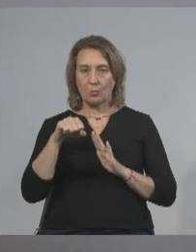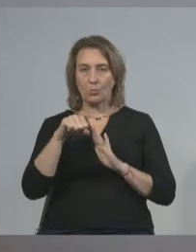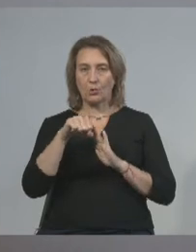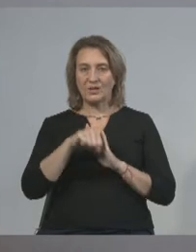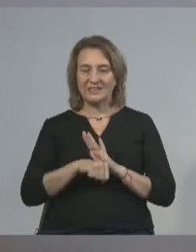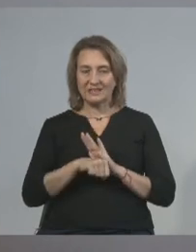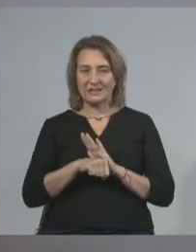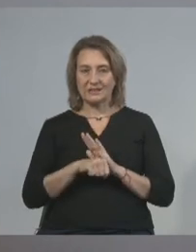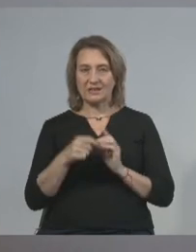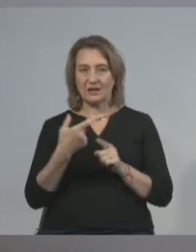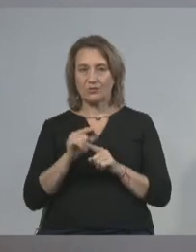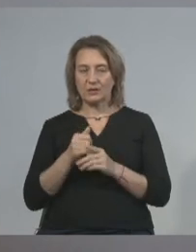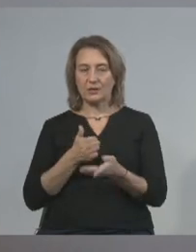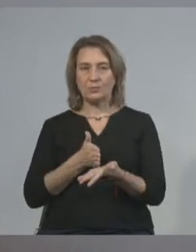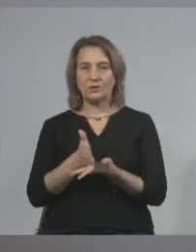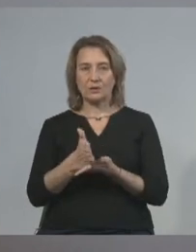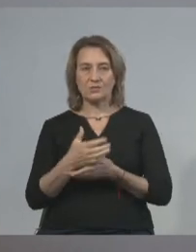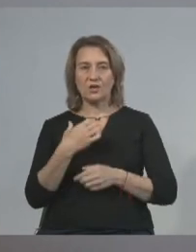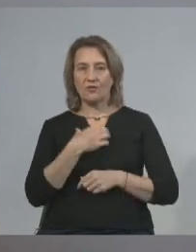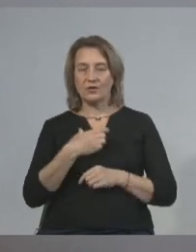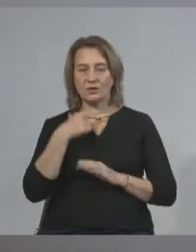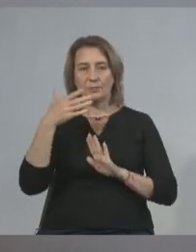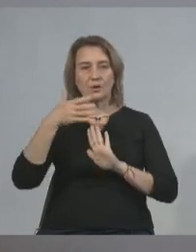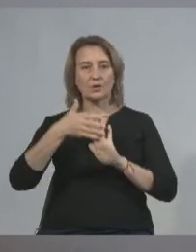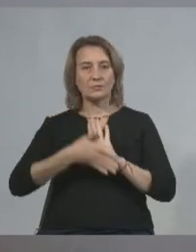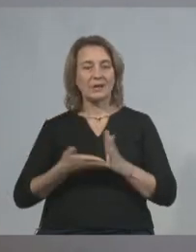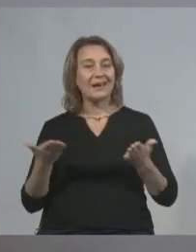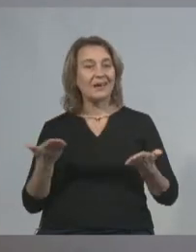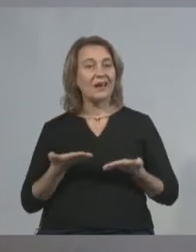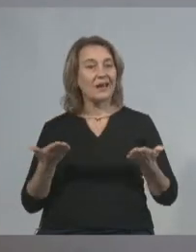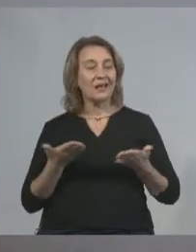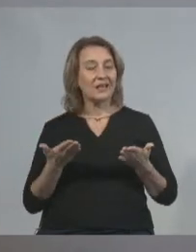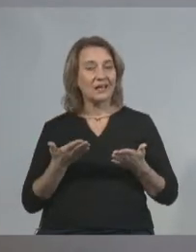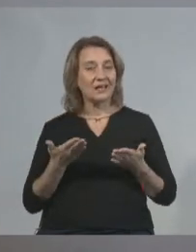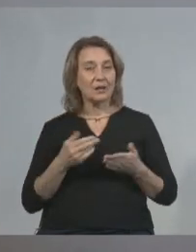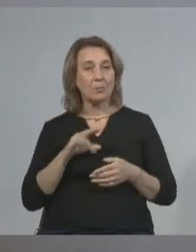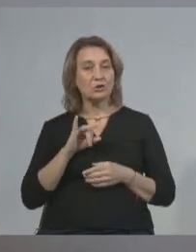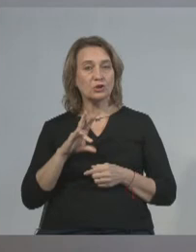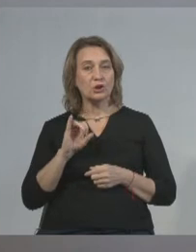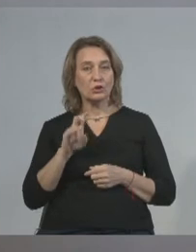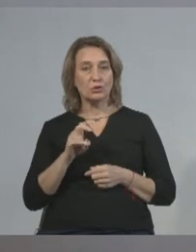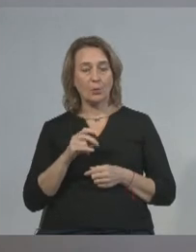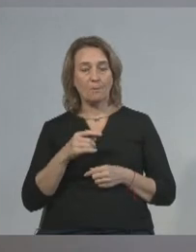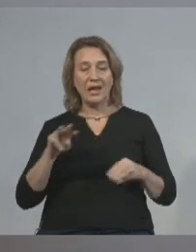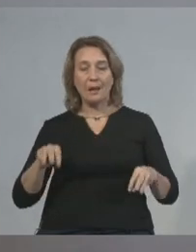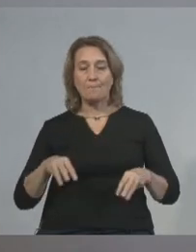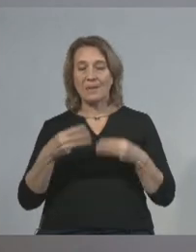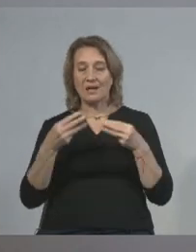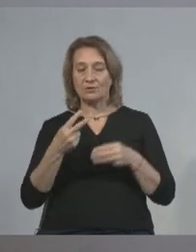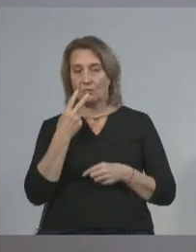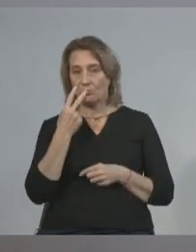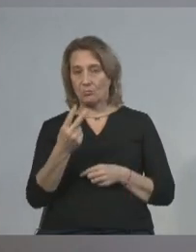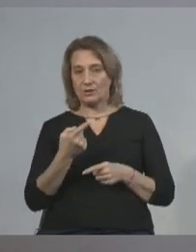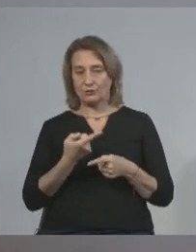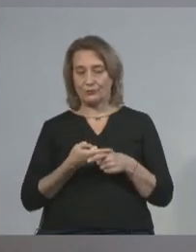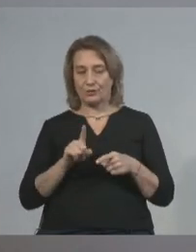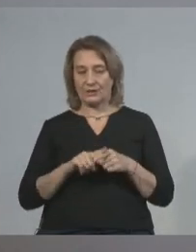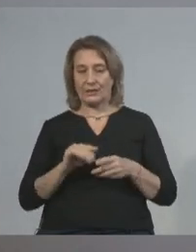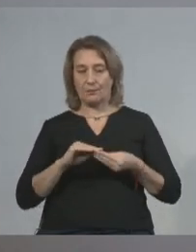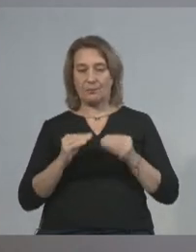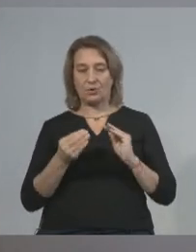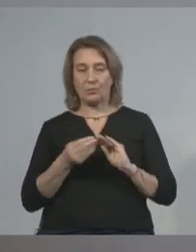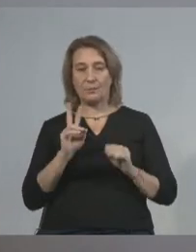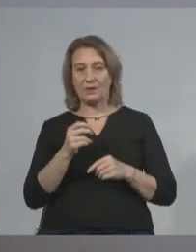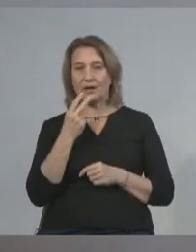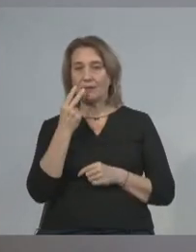in which manner reporters and media uh see these issues and and our responsibility as a